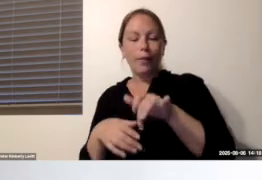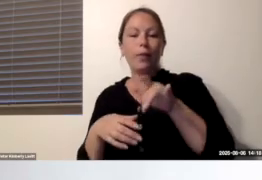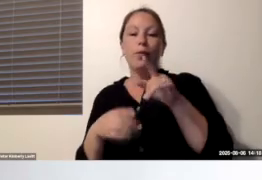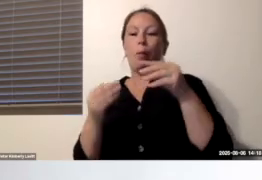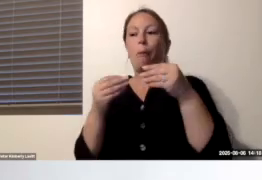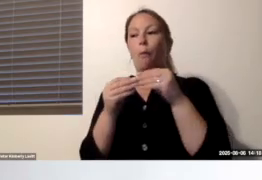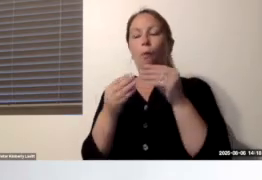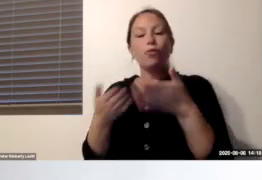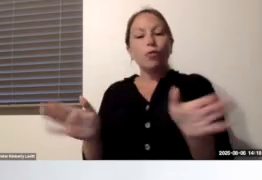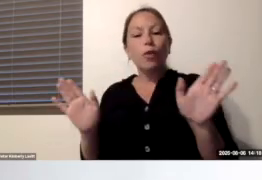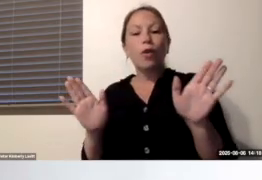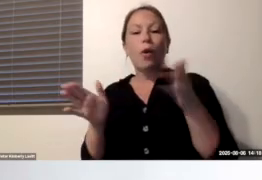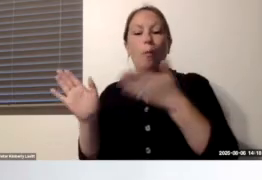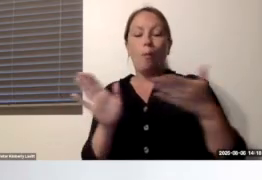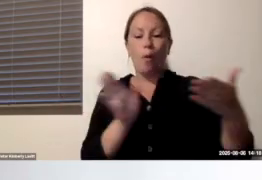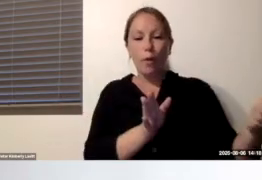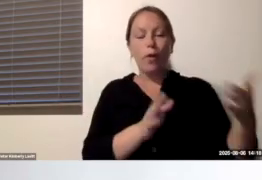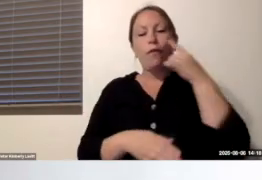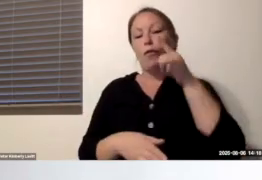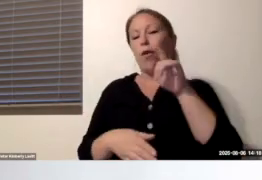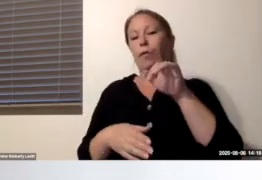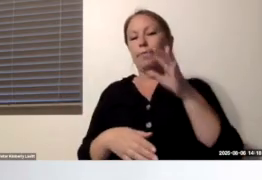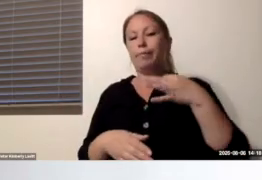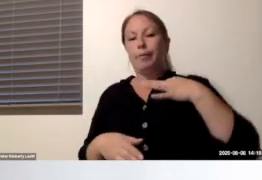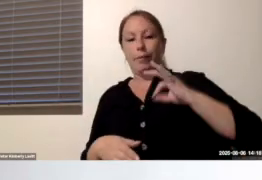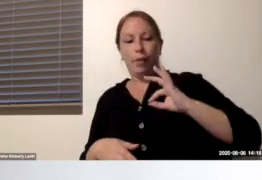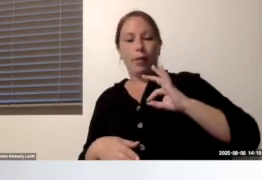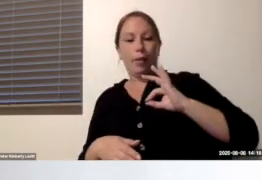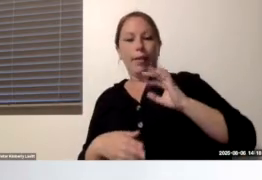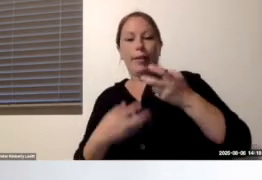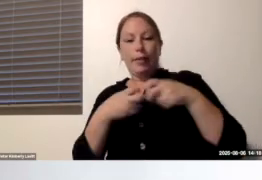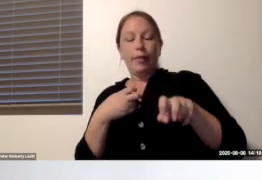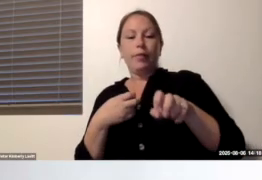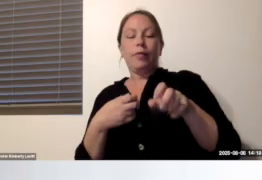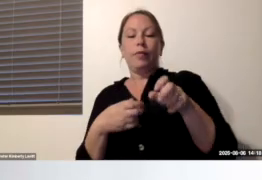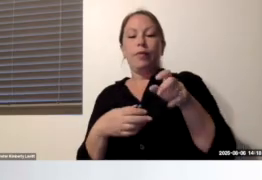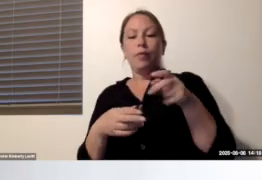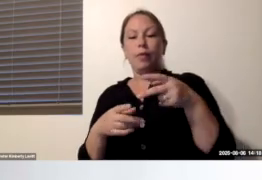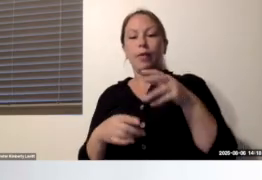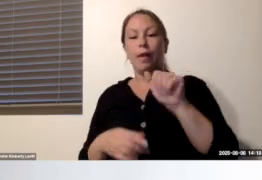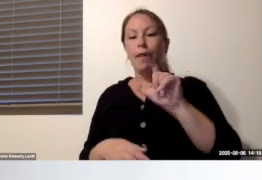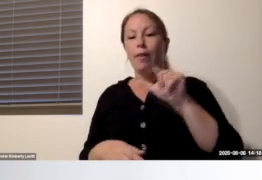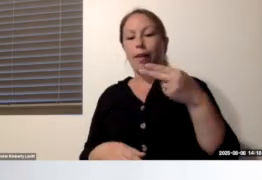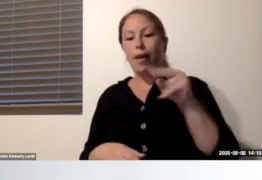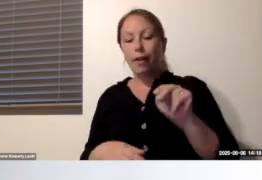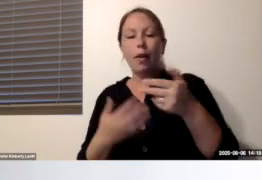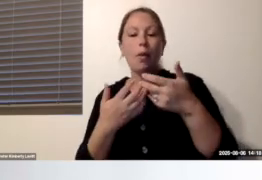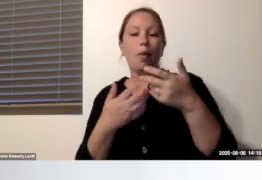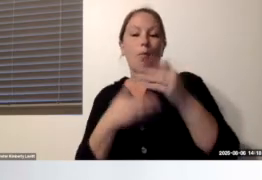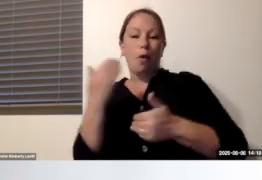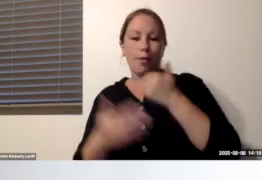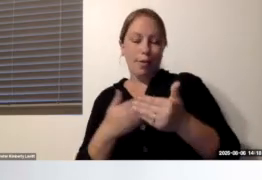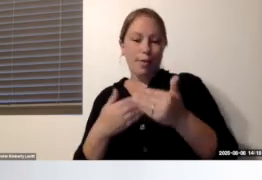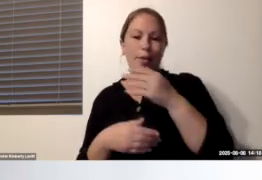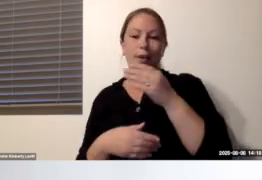generally about process issues as opposed to eligibility issues, are there efforts to align process as well as